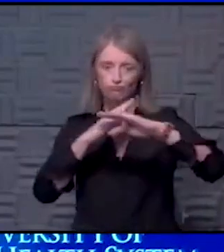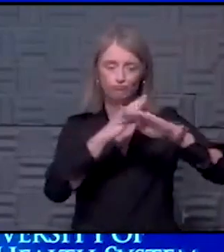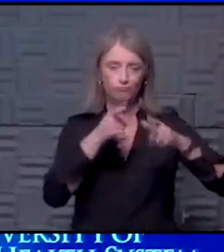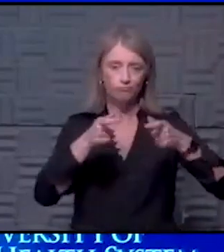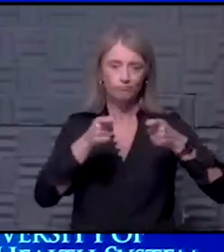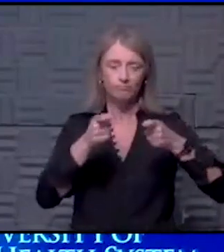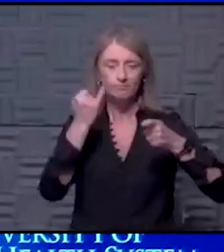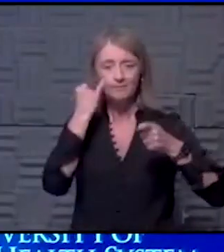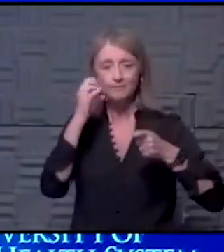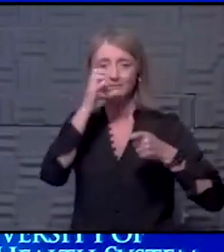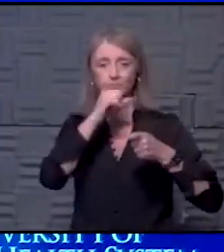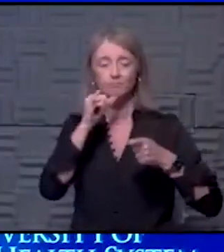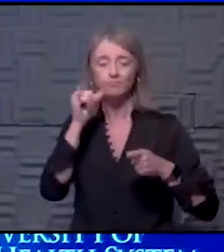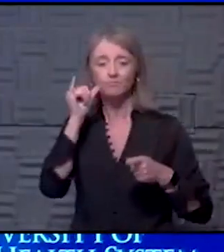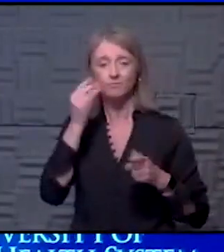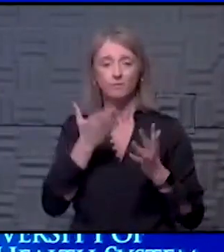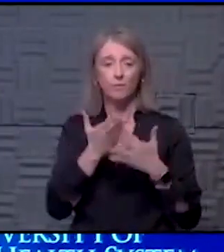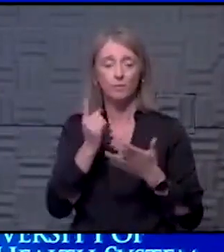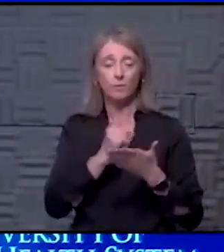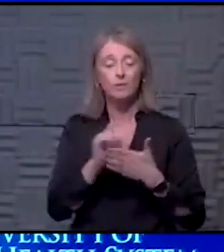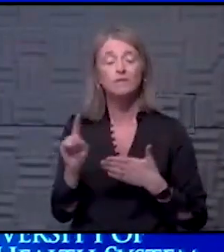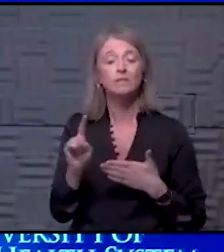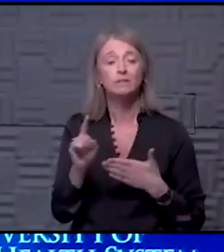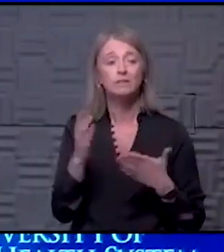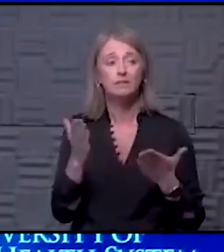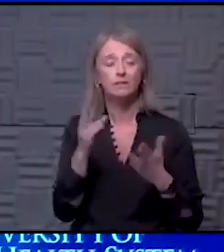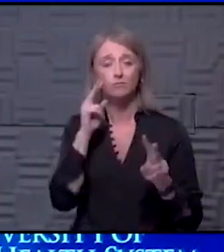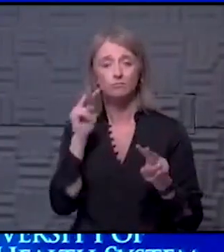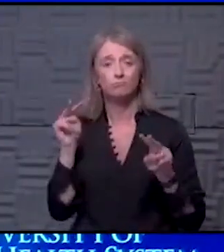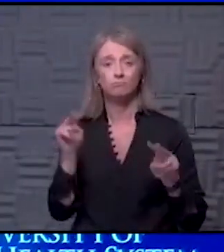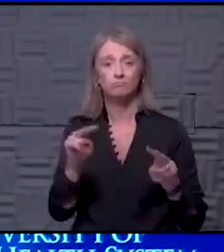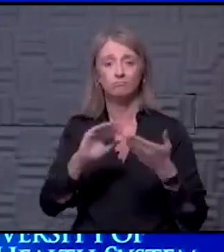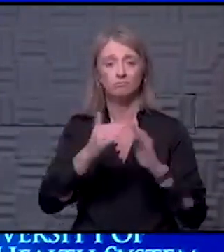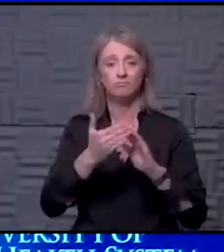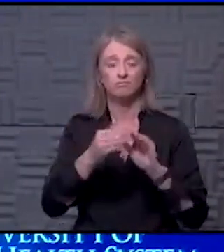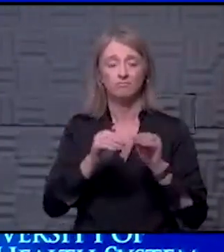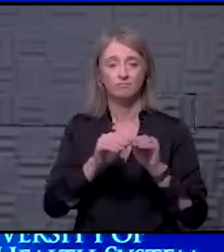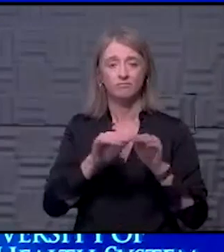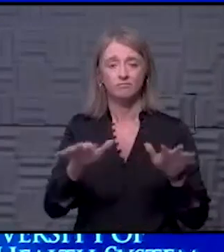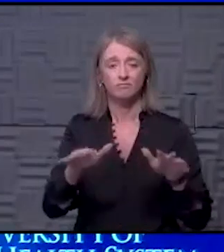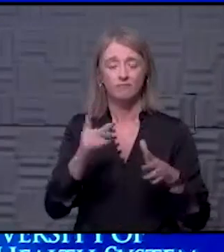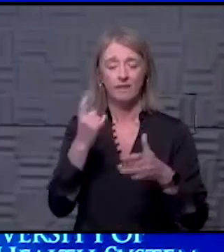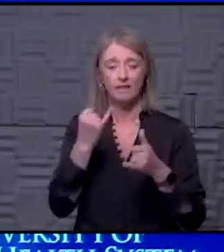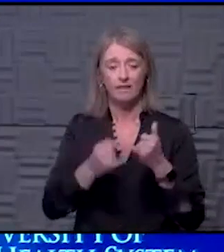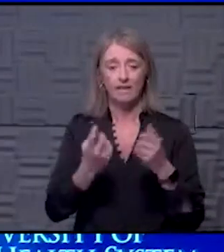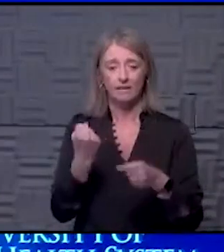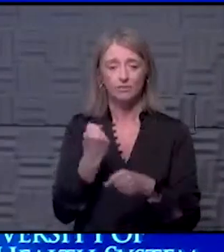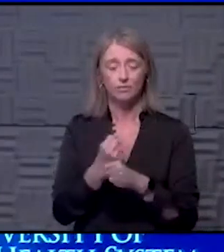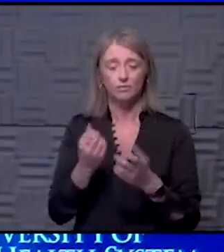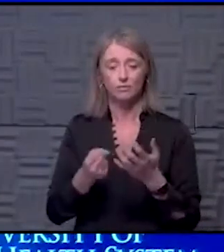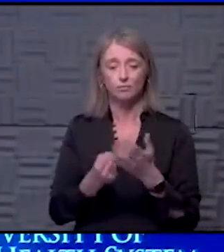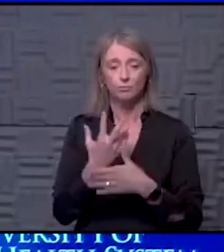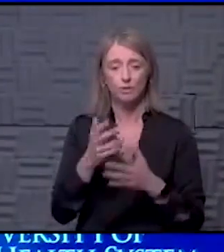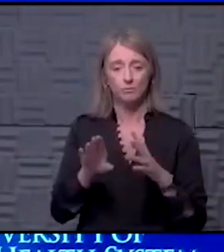case you missed it yesterday and really throughout the week, here's a look at community spread last spring break compared to this year.